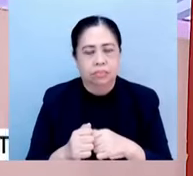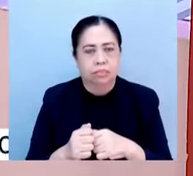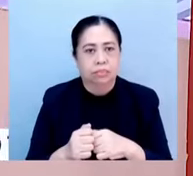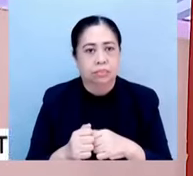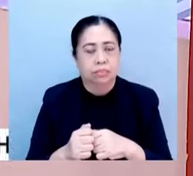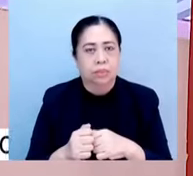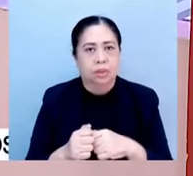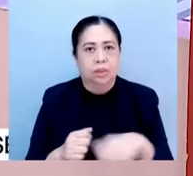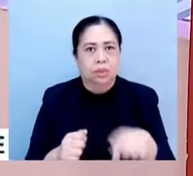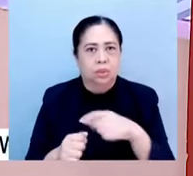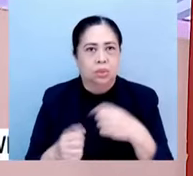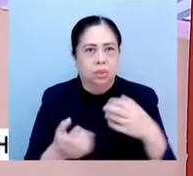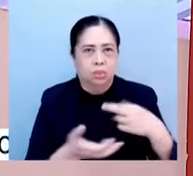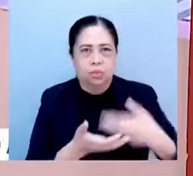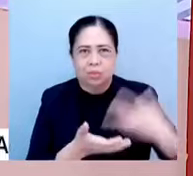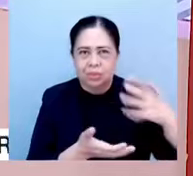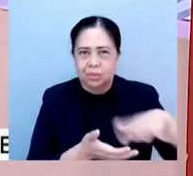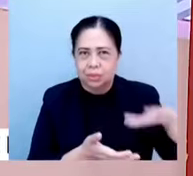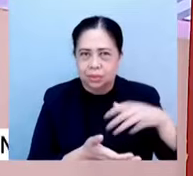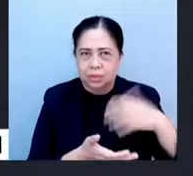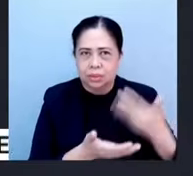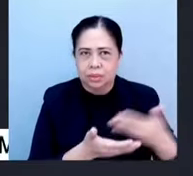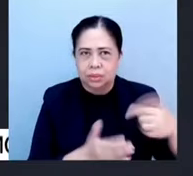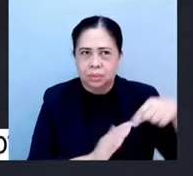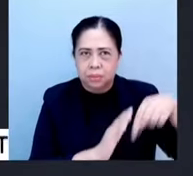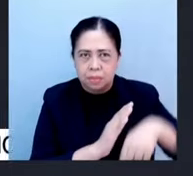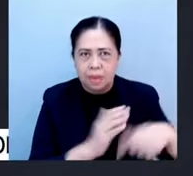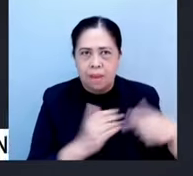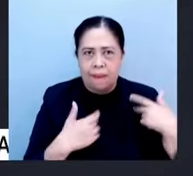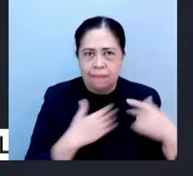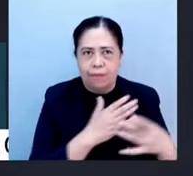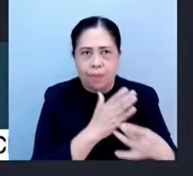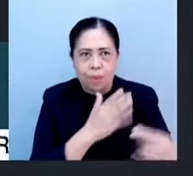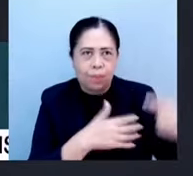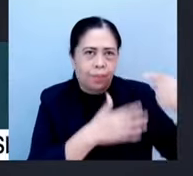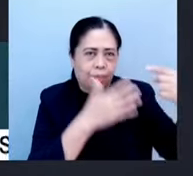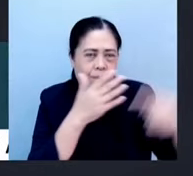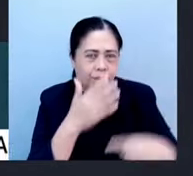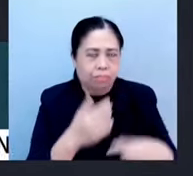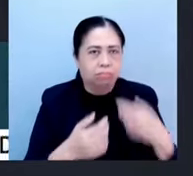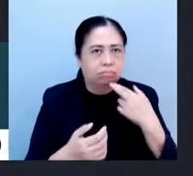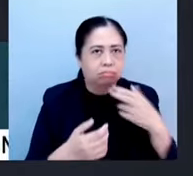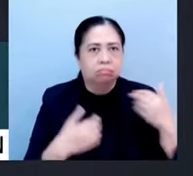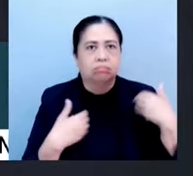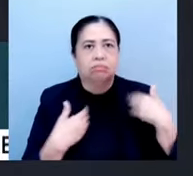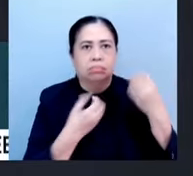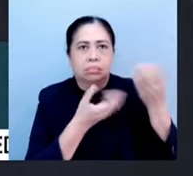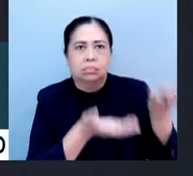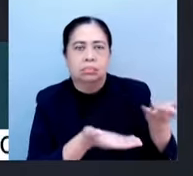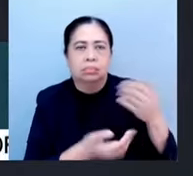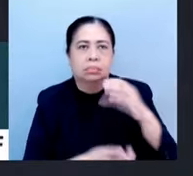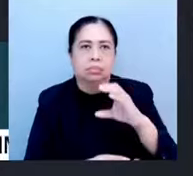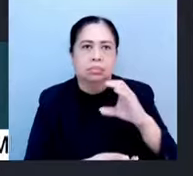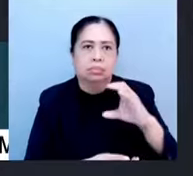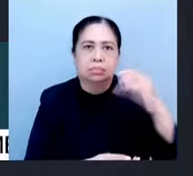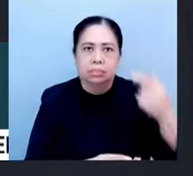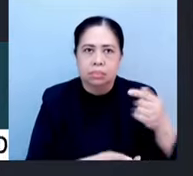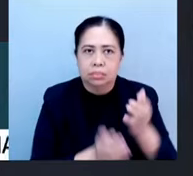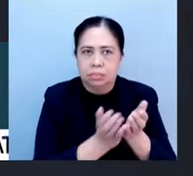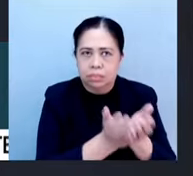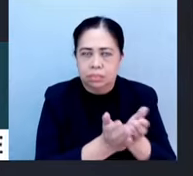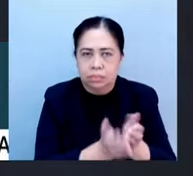make that resource-rich Philippine Rise, formerly known as Benam Rise, amid the reported presence of Chinese ships there. The